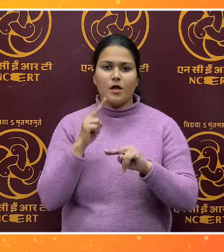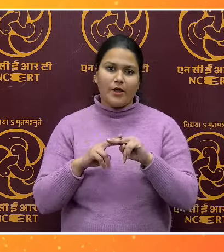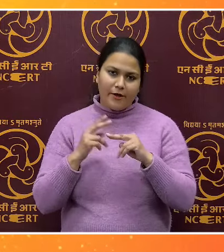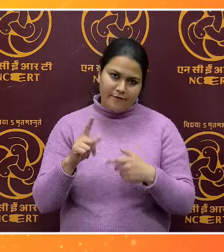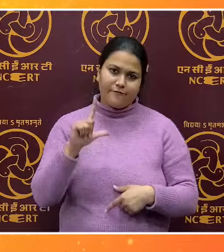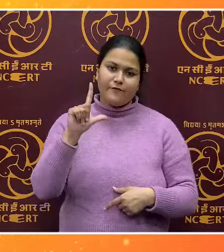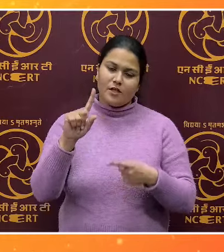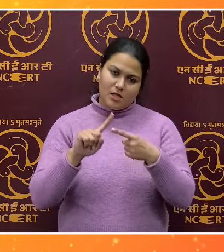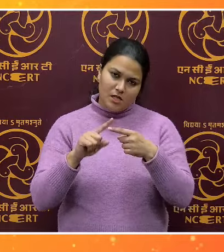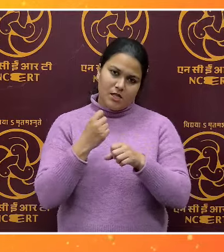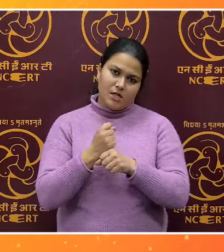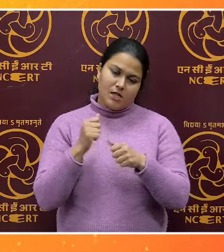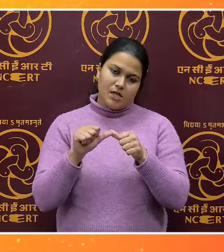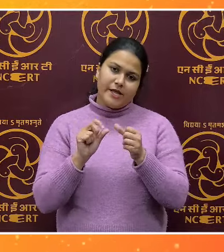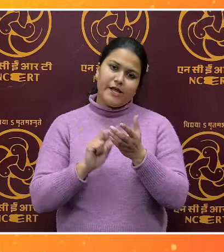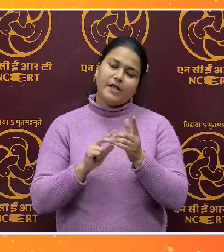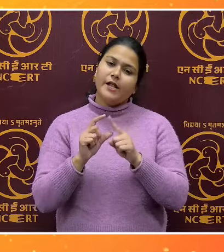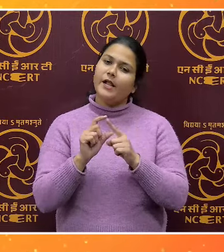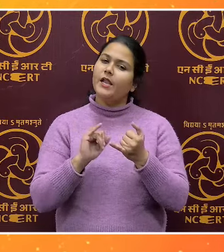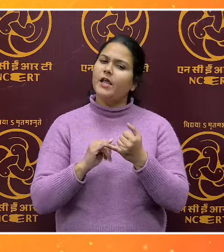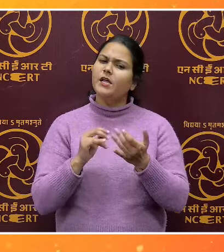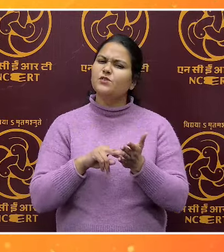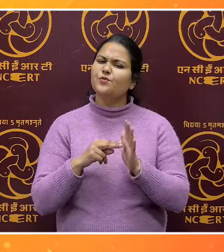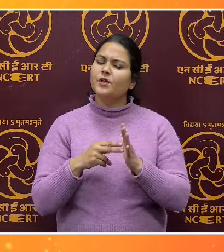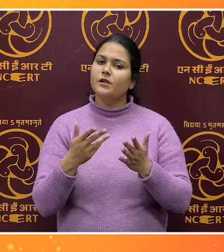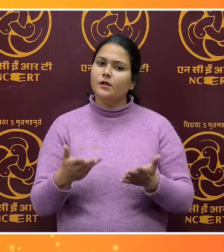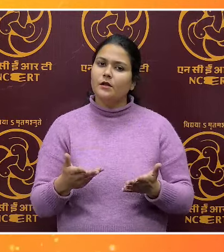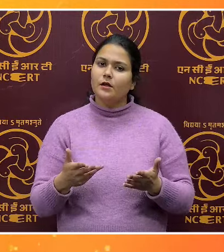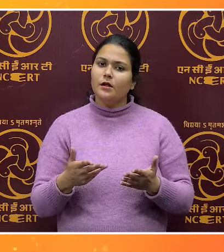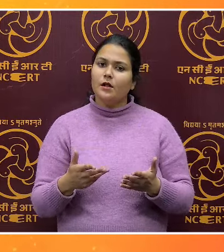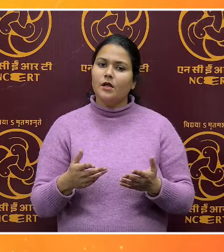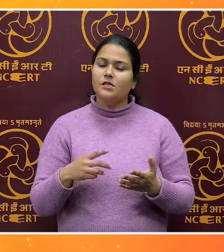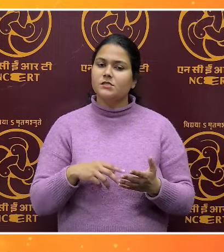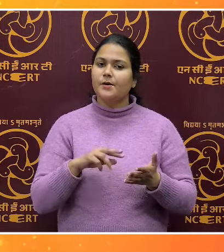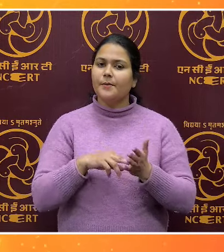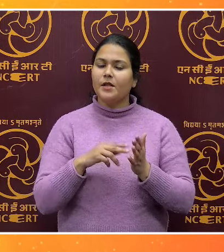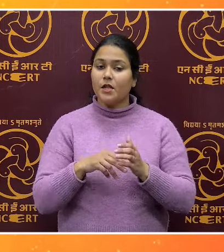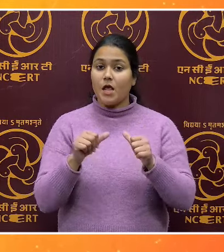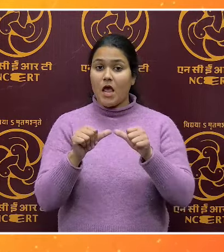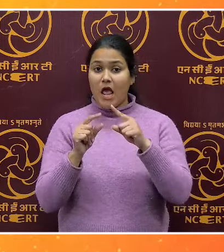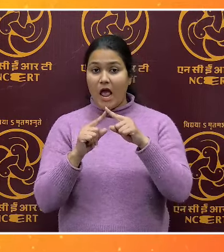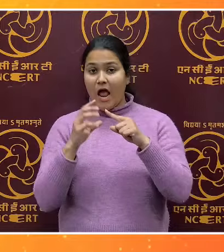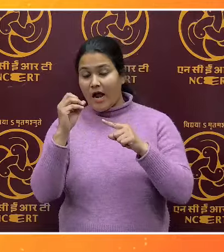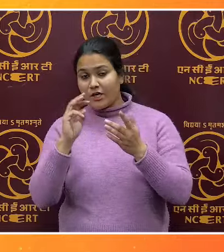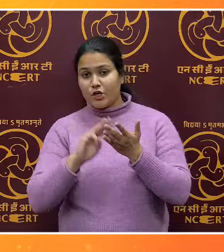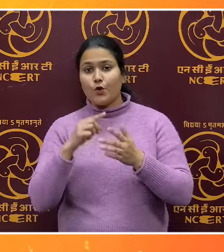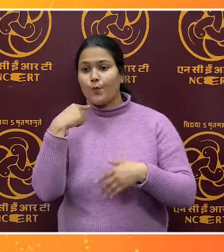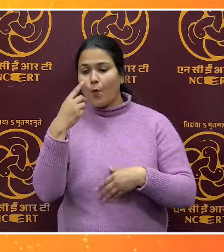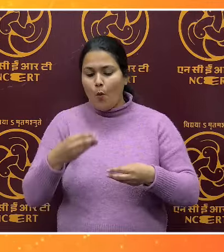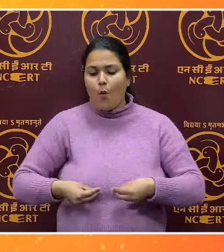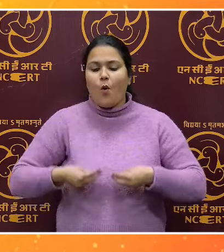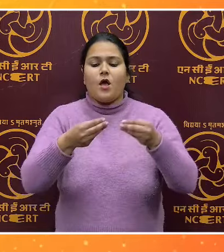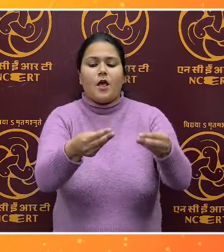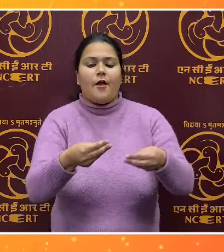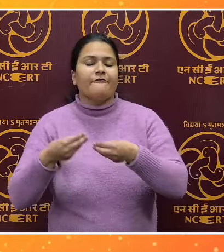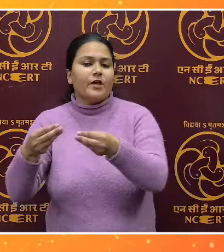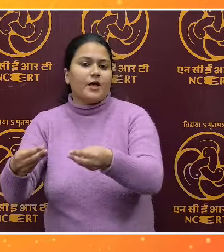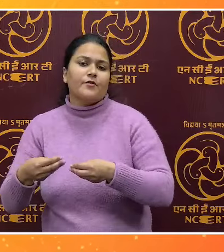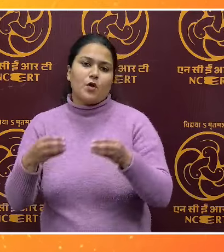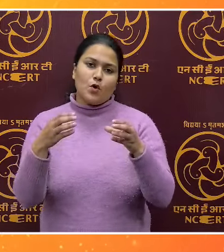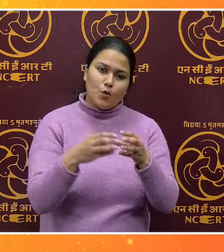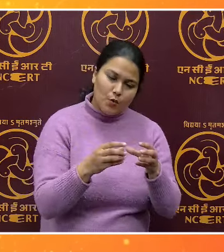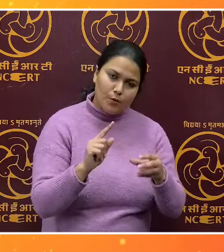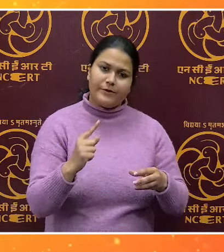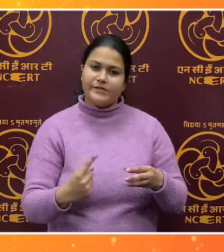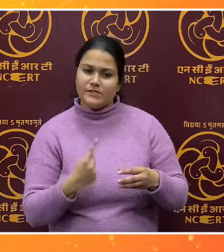a few examples? Yeah. Ligands means donor atom. It may be single atom, group of atoms that